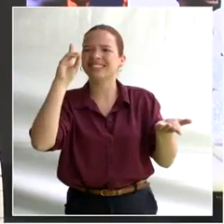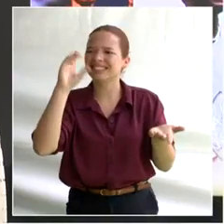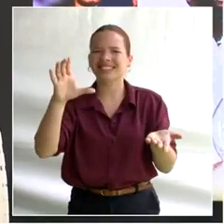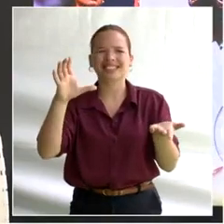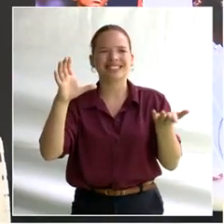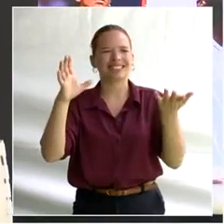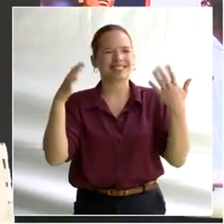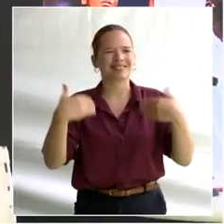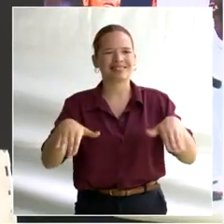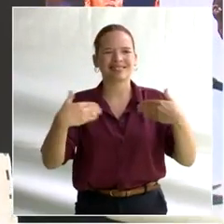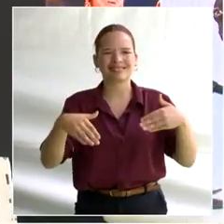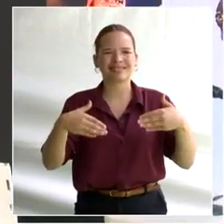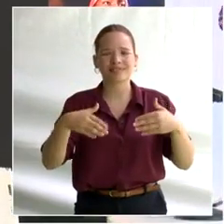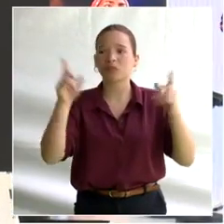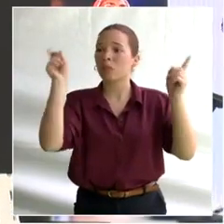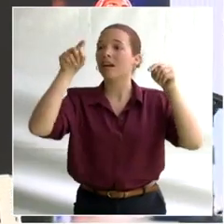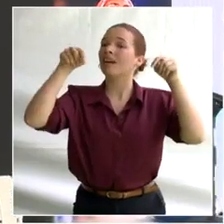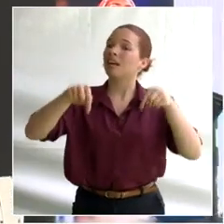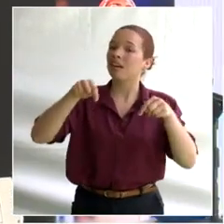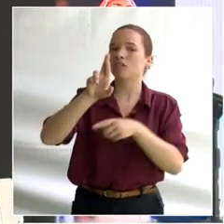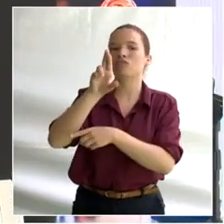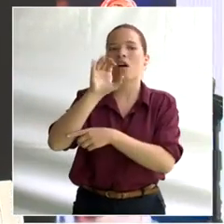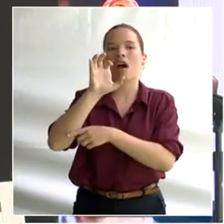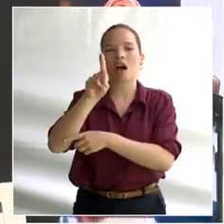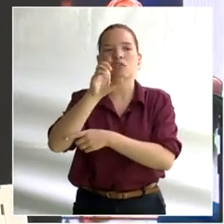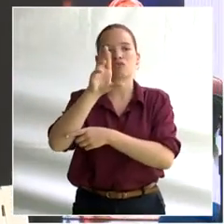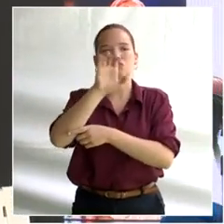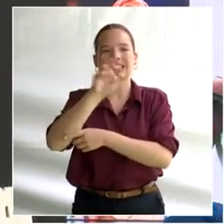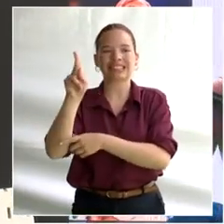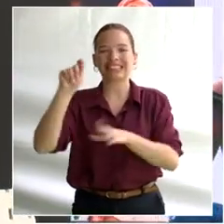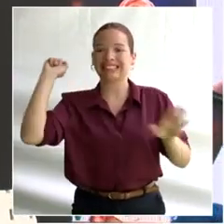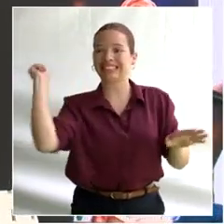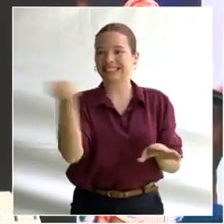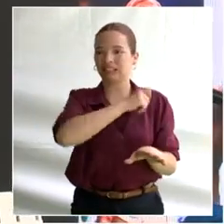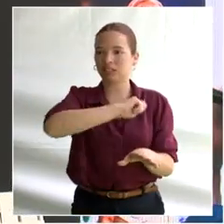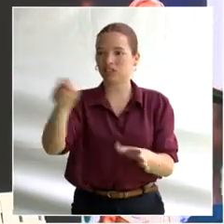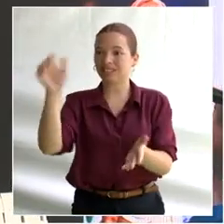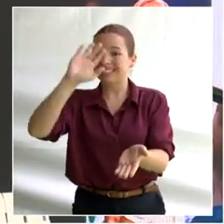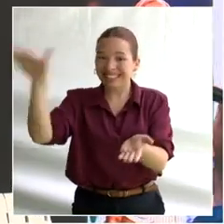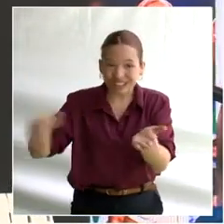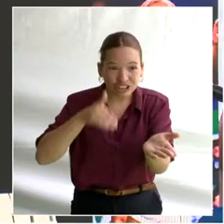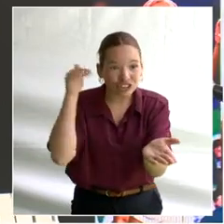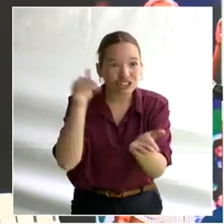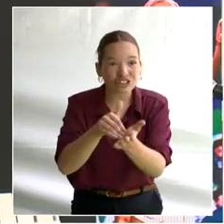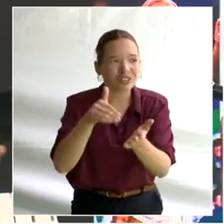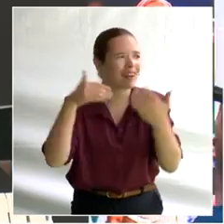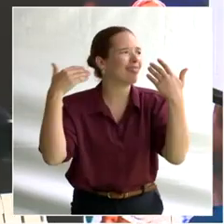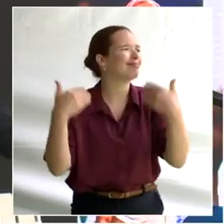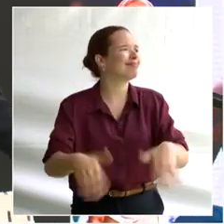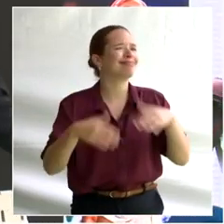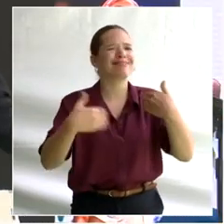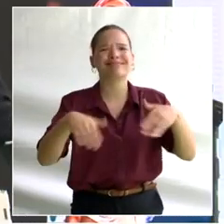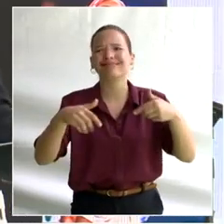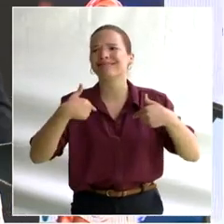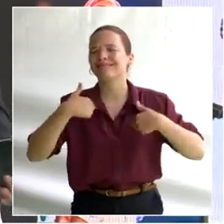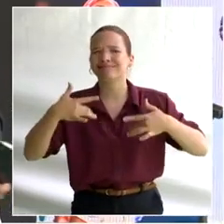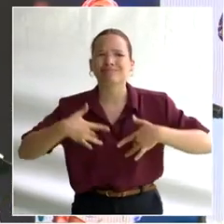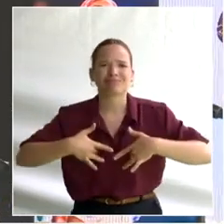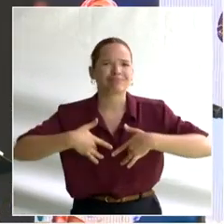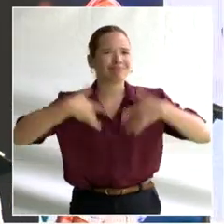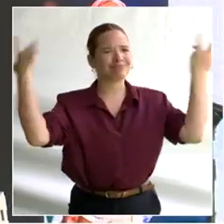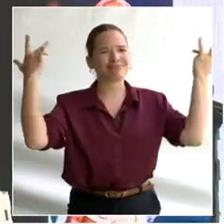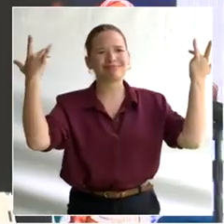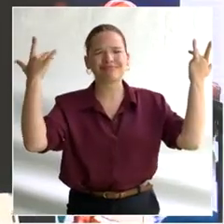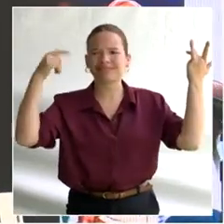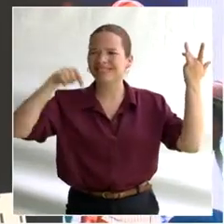only combined ATP 500 and WTA 500 in the world. Can I get a big round of applause for that? I've